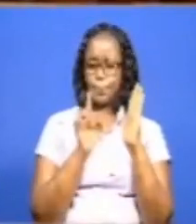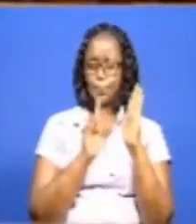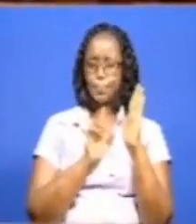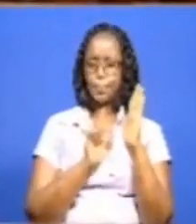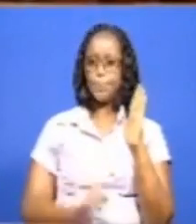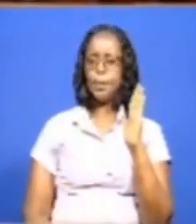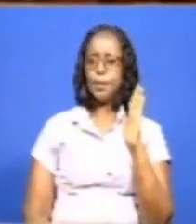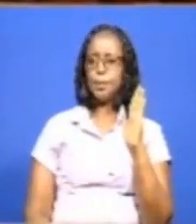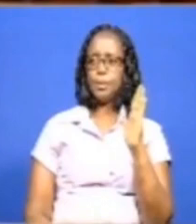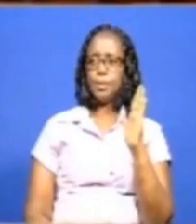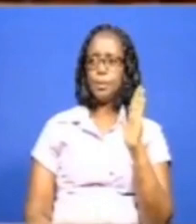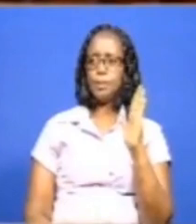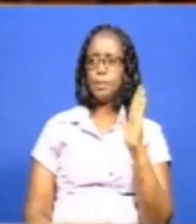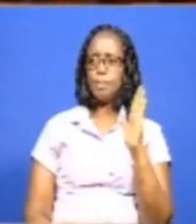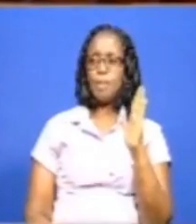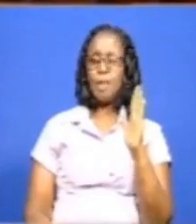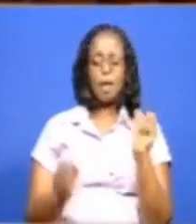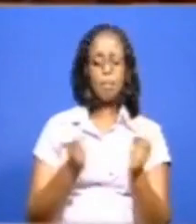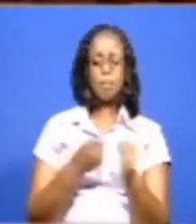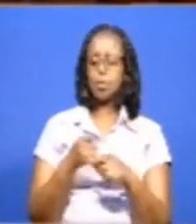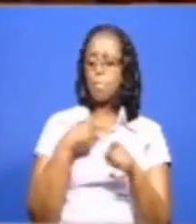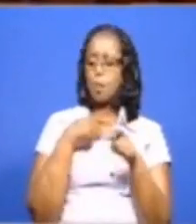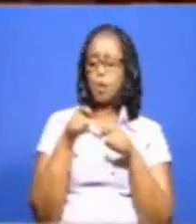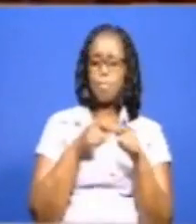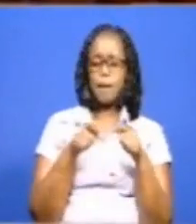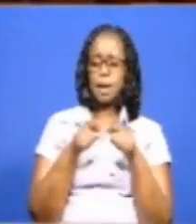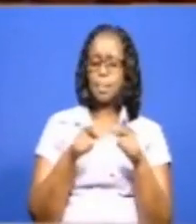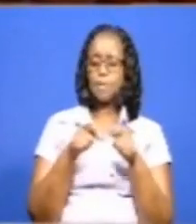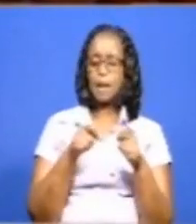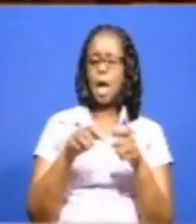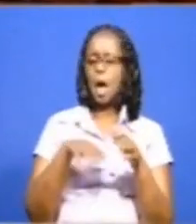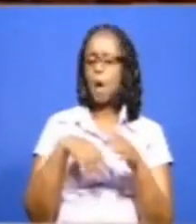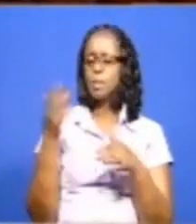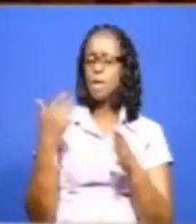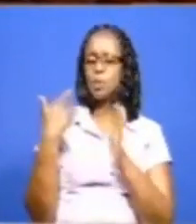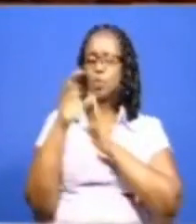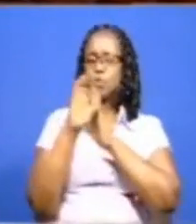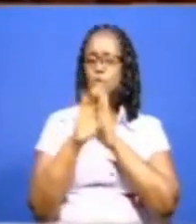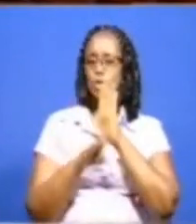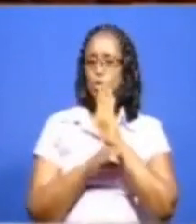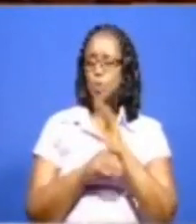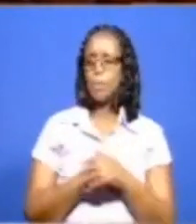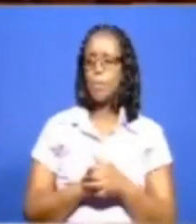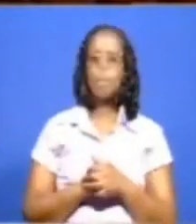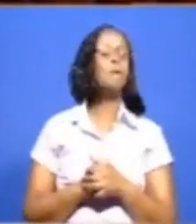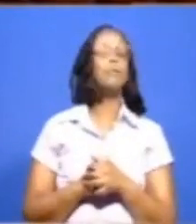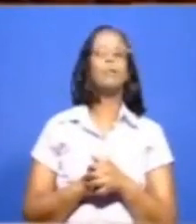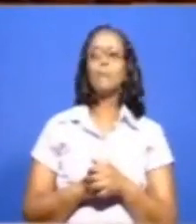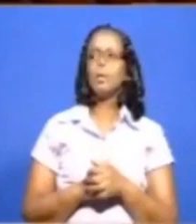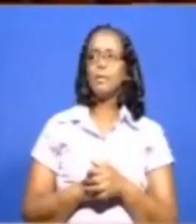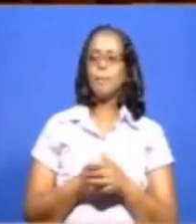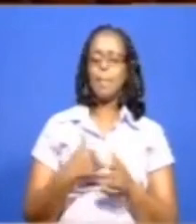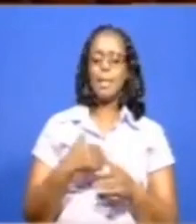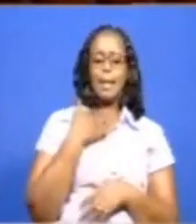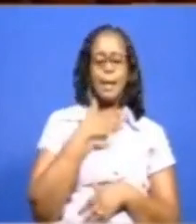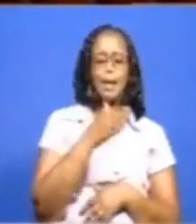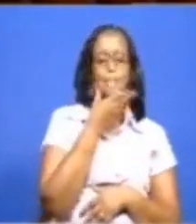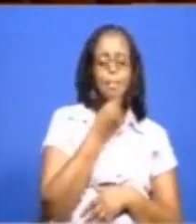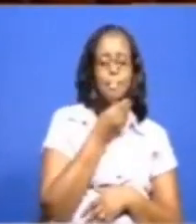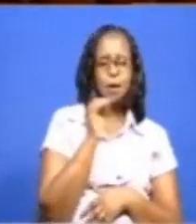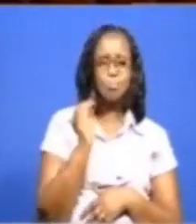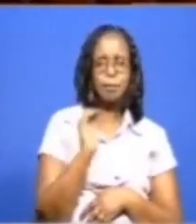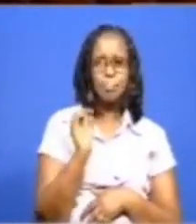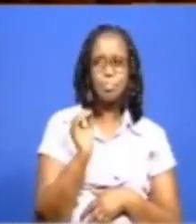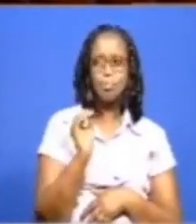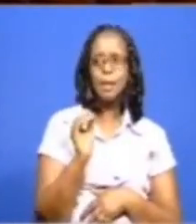I can never operate outside the Constitution. I do not hate men. As a matter of